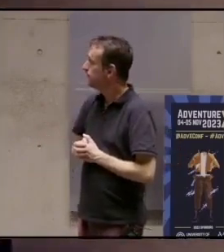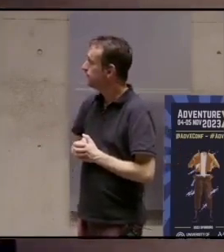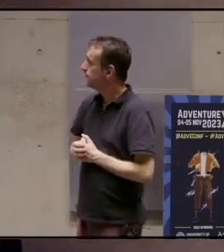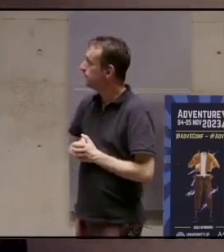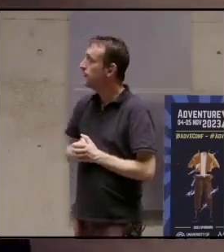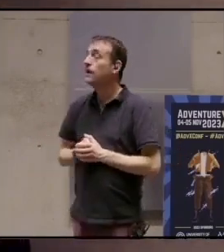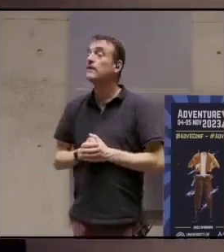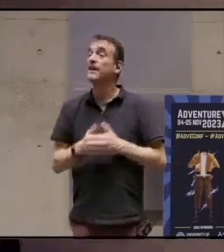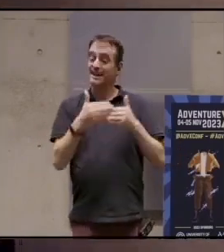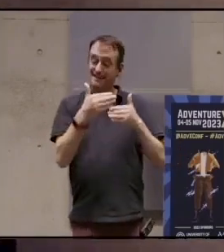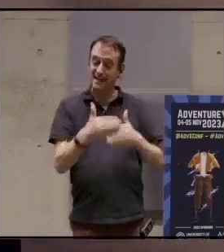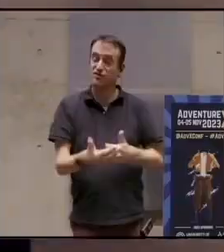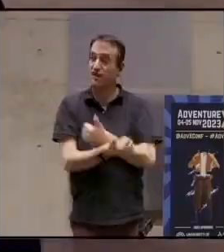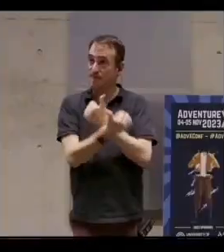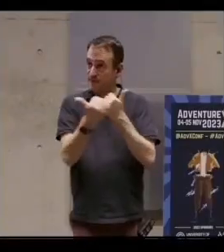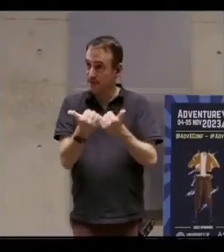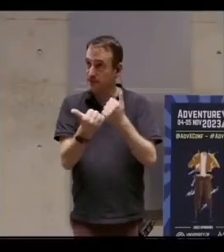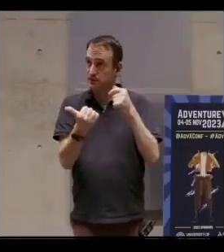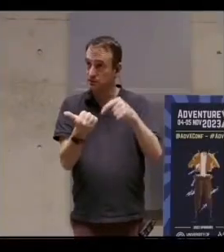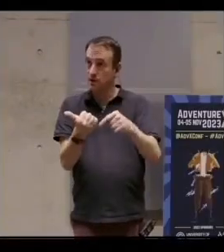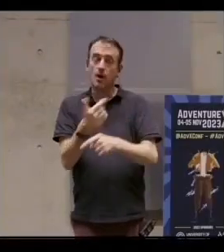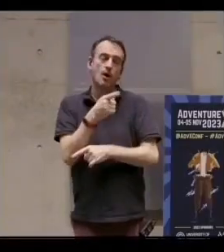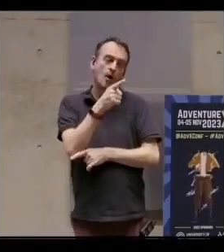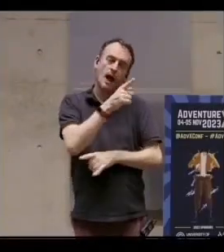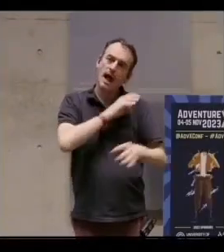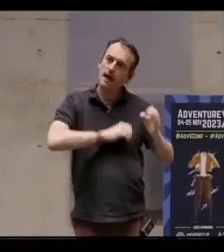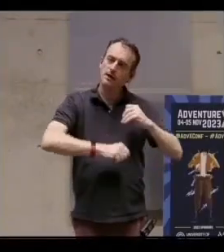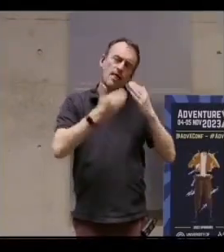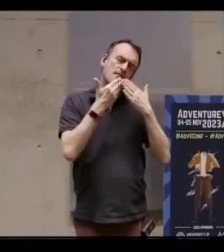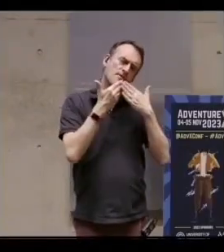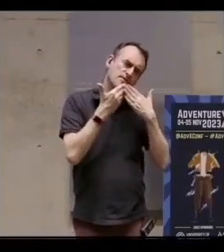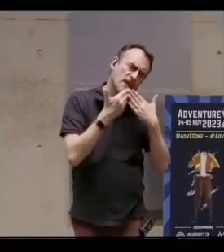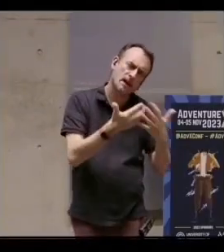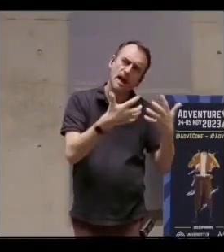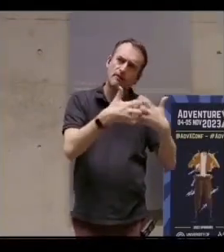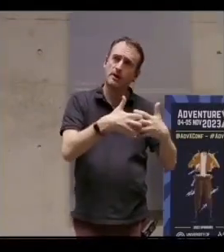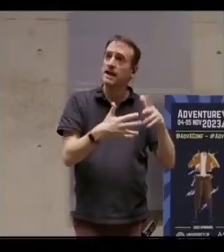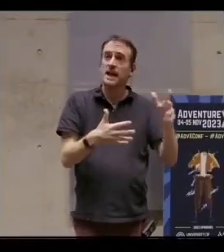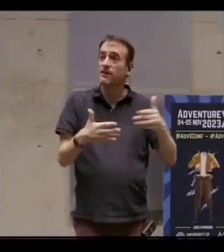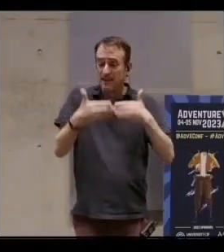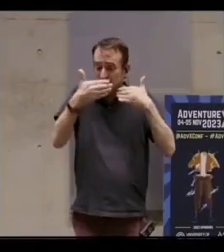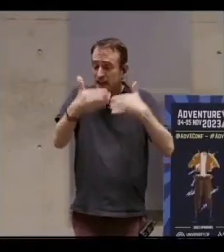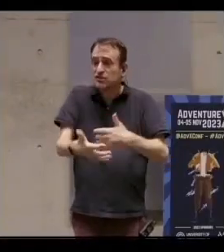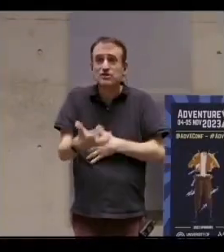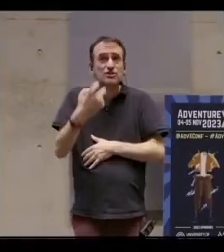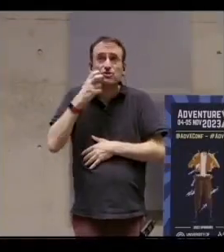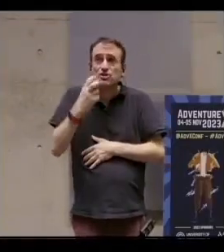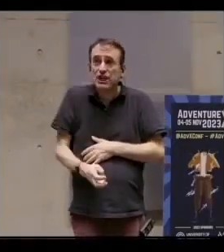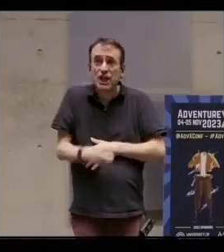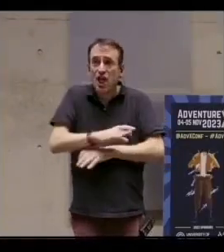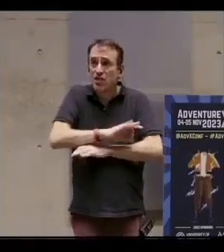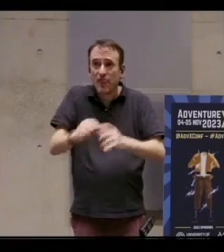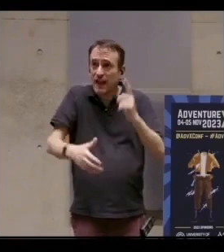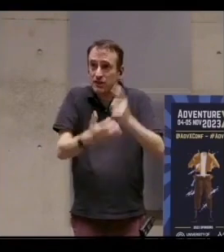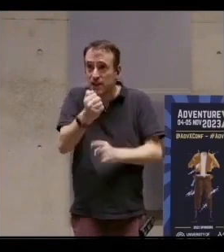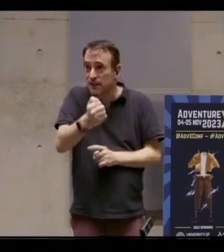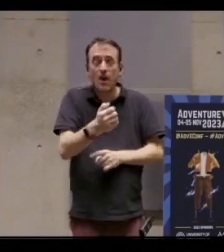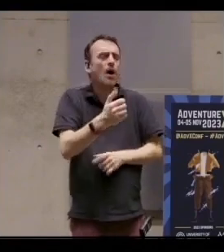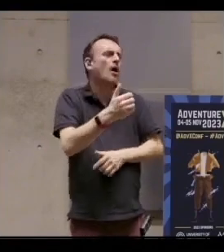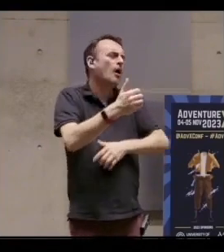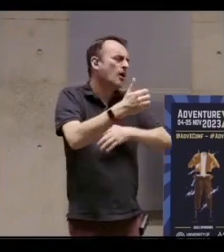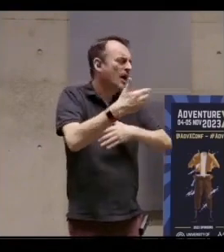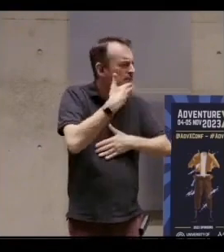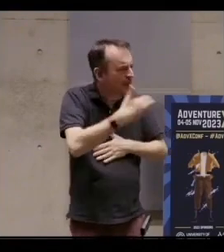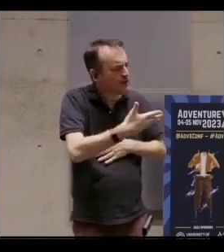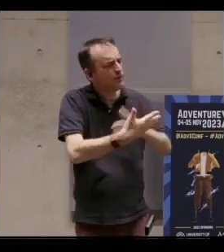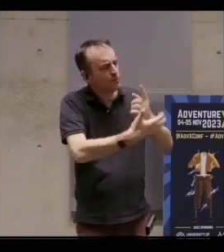After the session, thank them very much for their efforts, even if it was an entirely shit session. Thank them very much and tell them that they did really well and